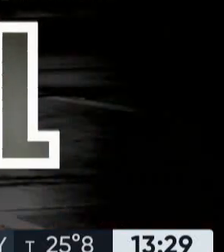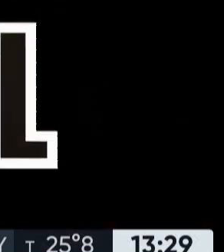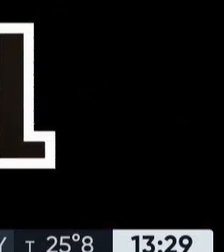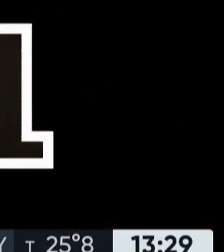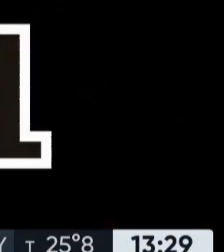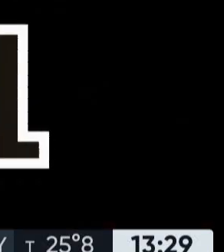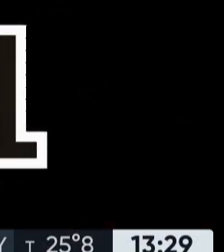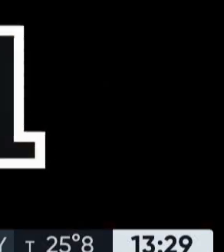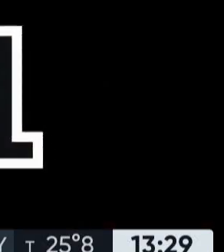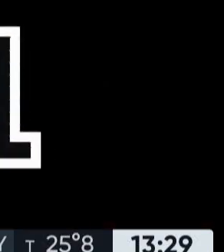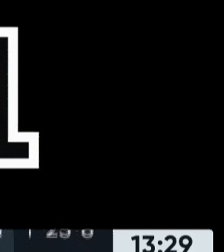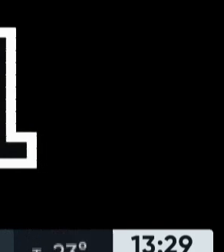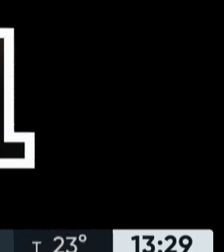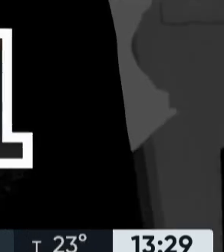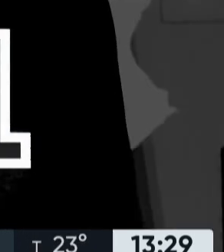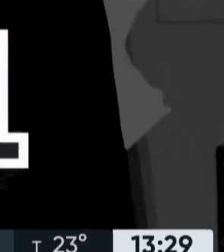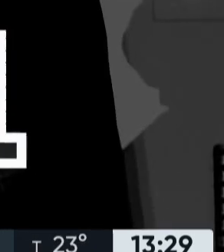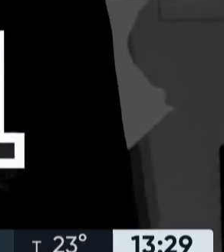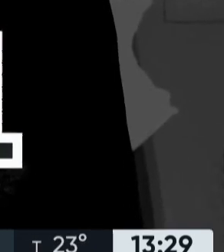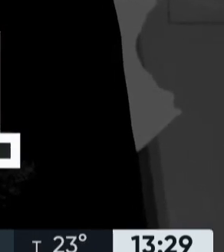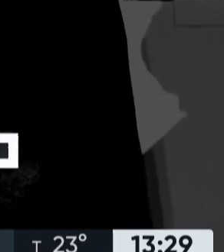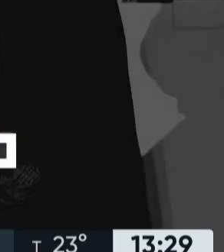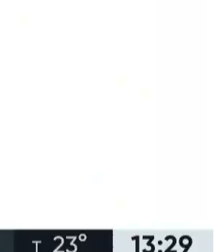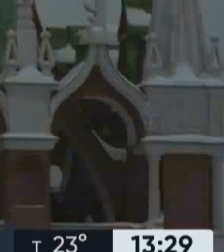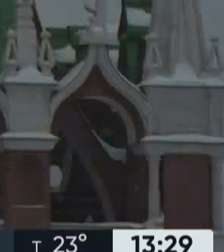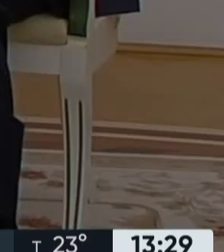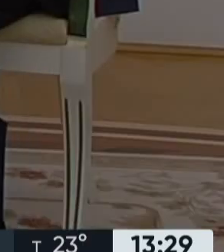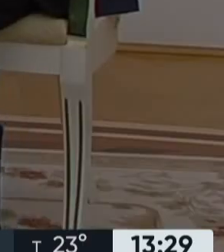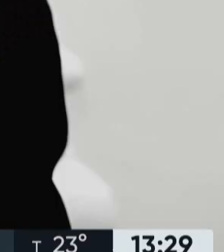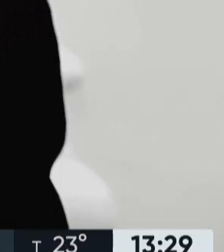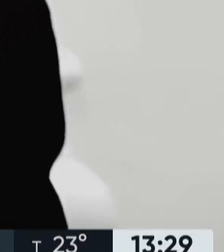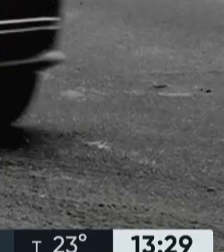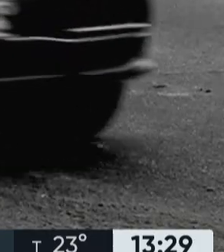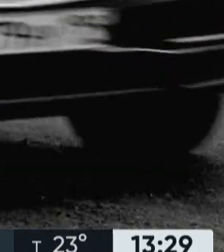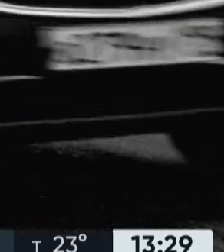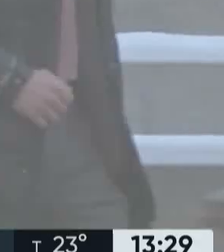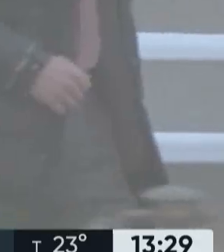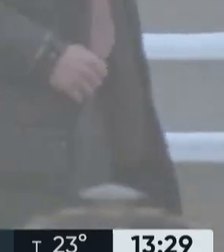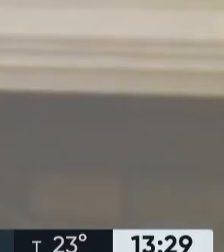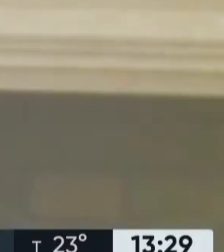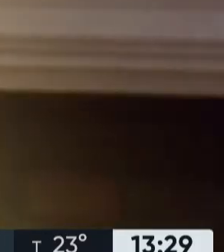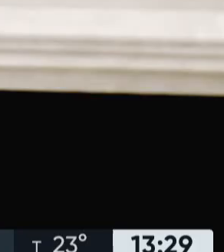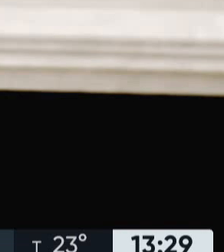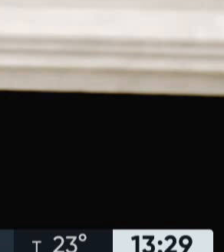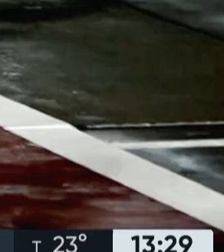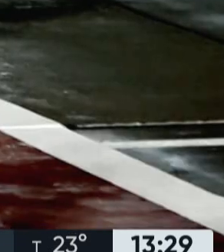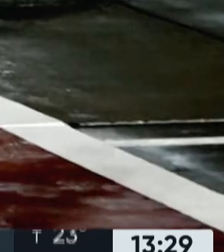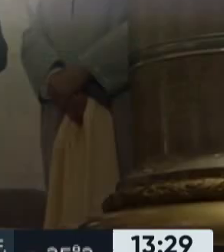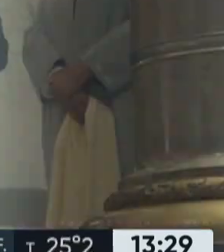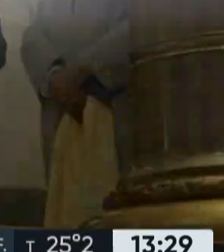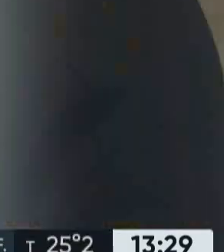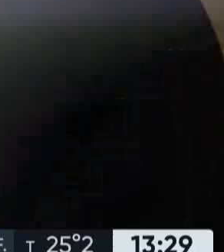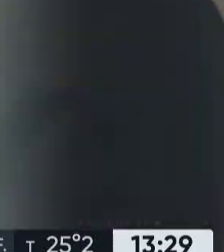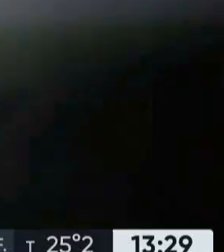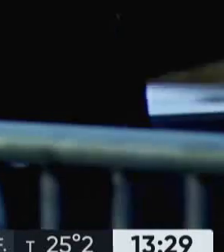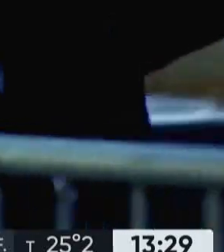Vamos a hablar de cosas más y avanzar en otros terrenos, porque el contexto es muy favorable para vincularnos más